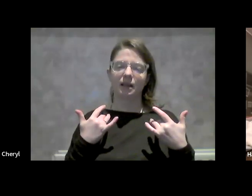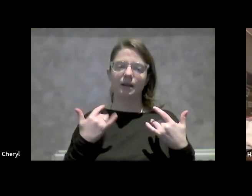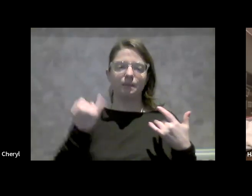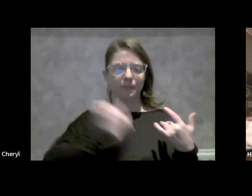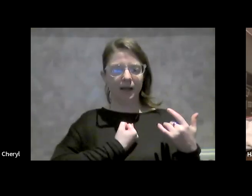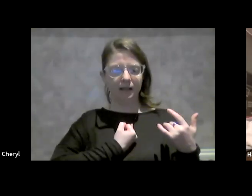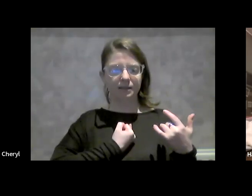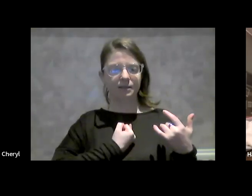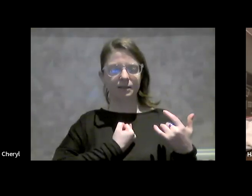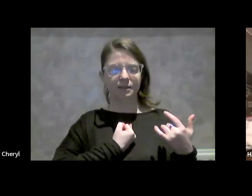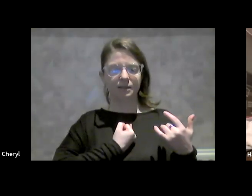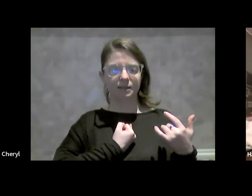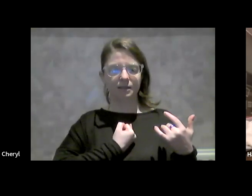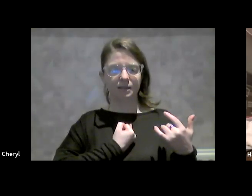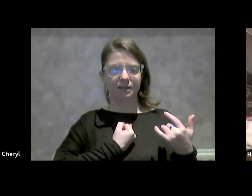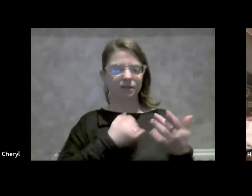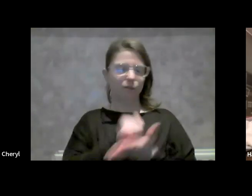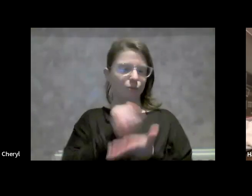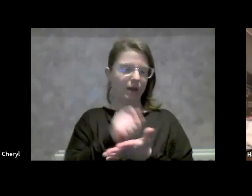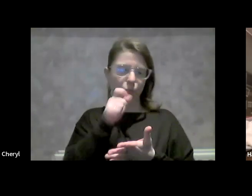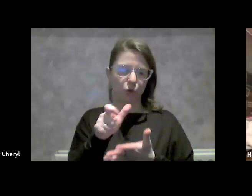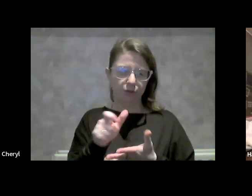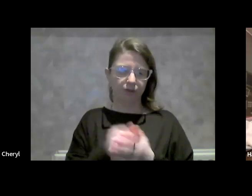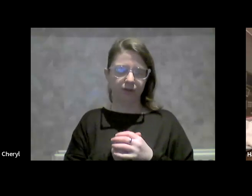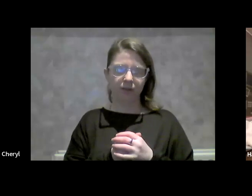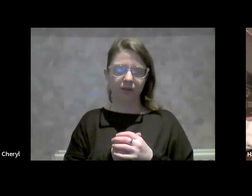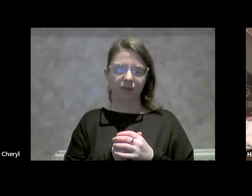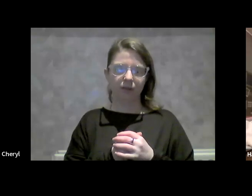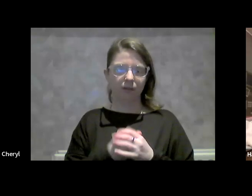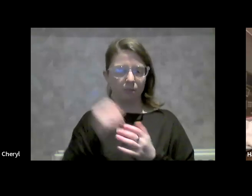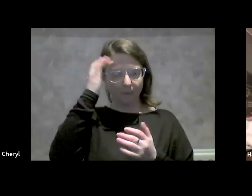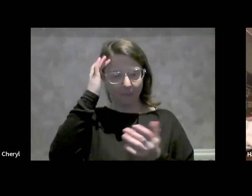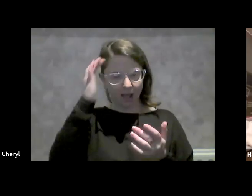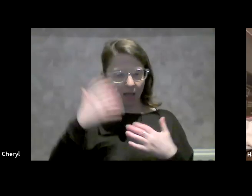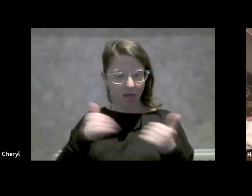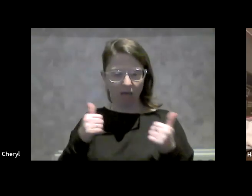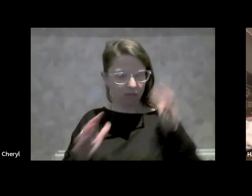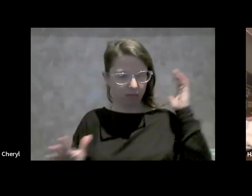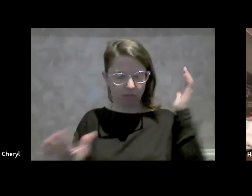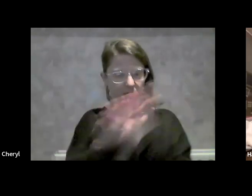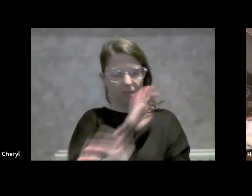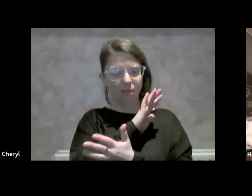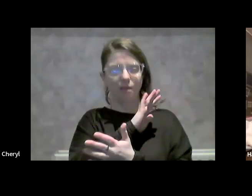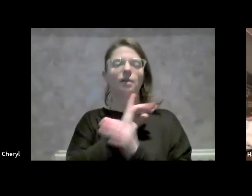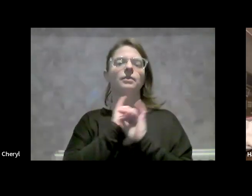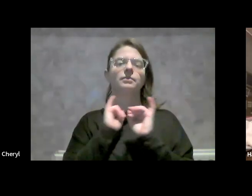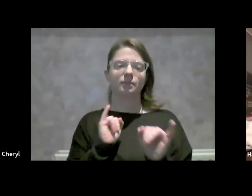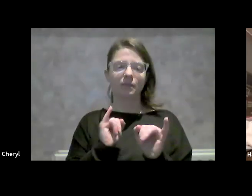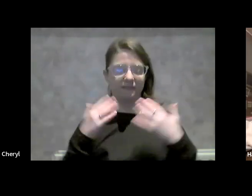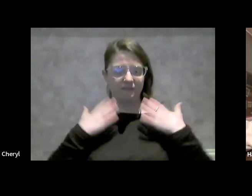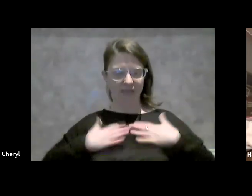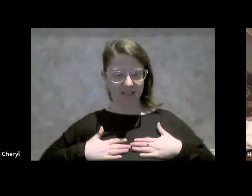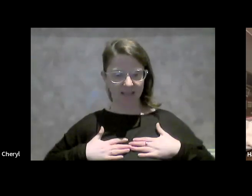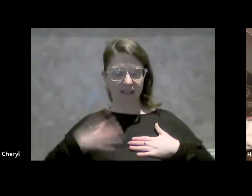bad, is an understatement. Mental health crises, bad,